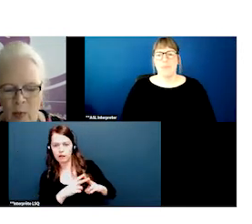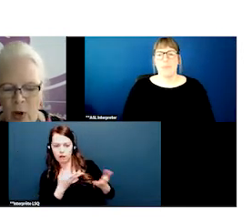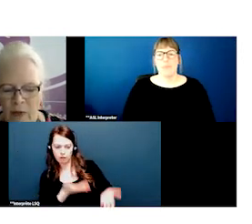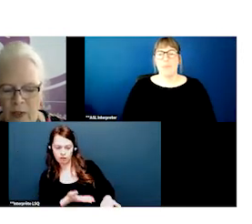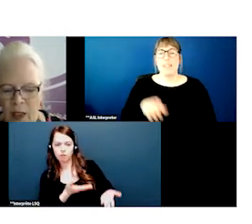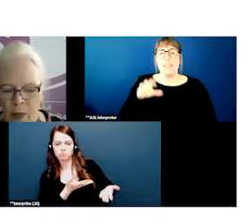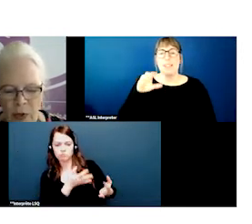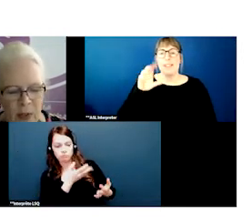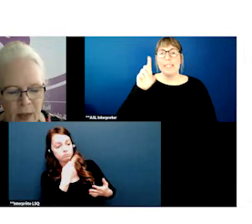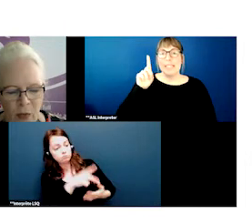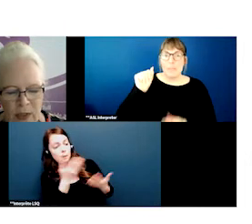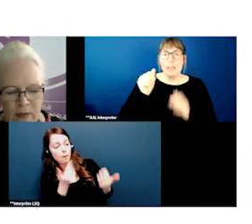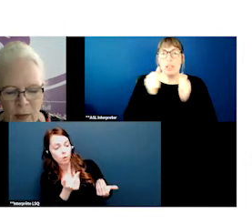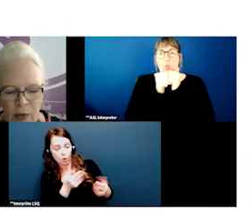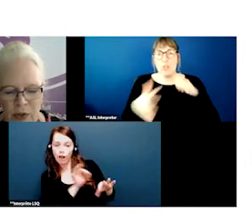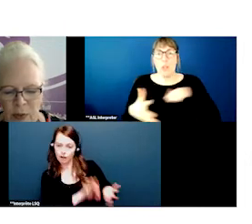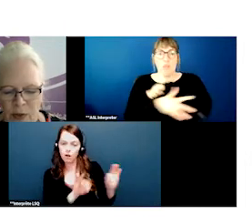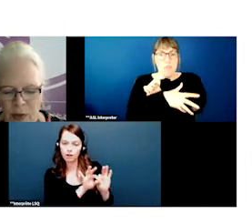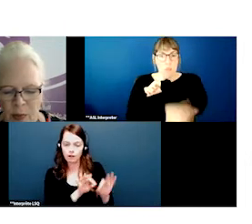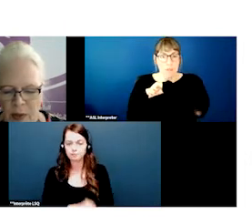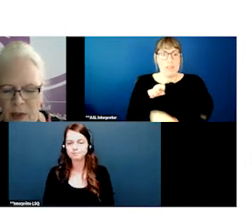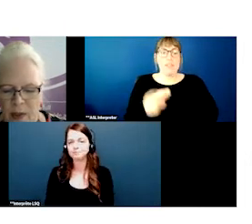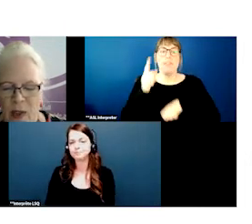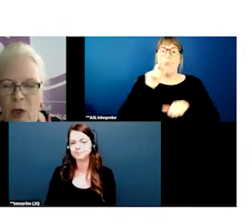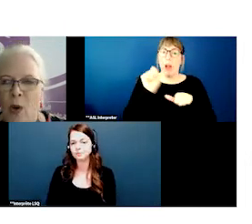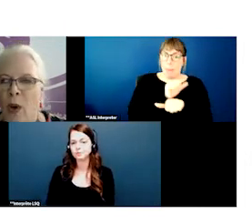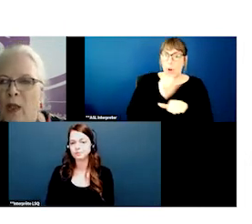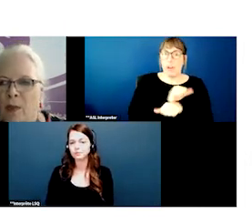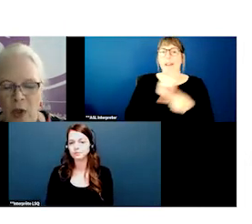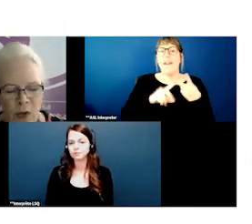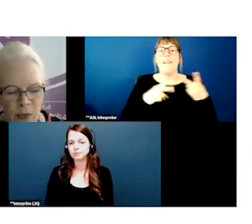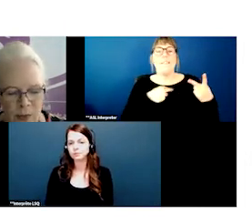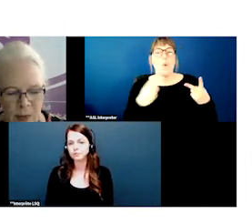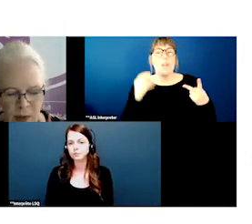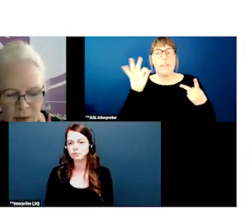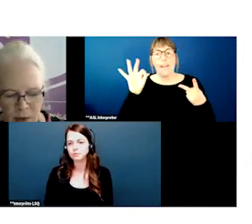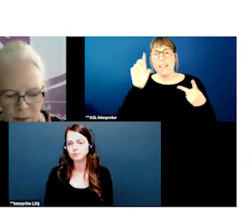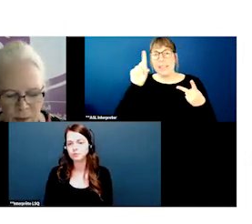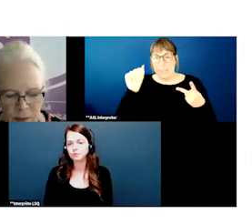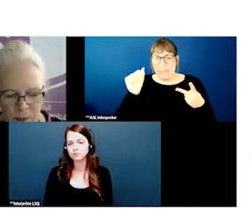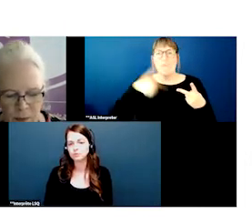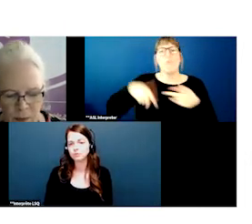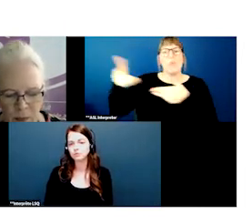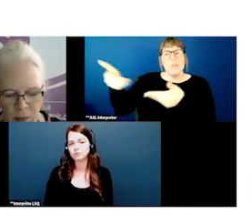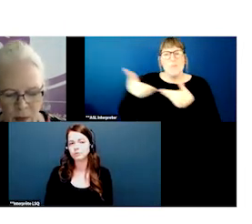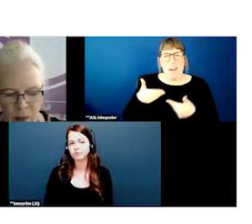Disability Without Poverty Alberta and Voice of Albertans with Disabilities welcomes our three speakers.